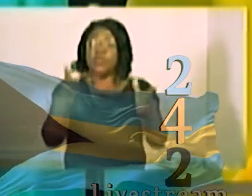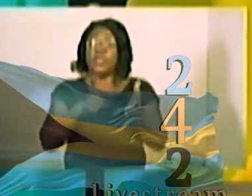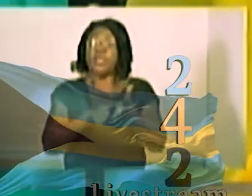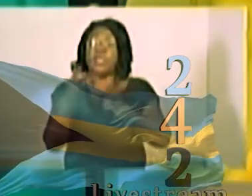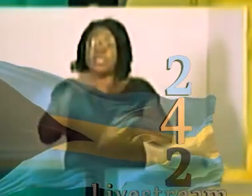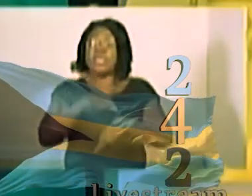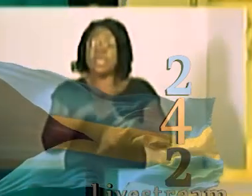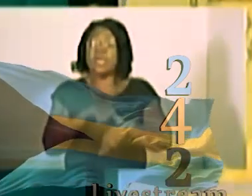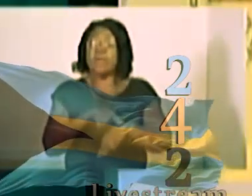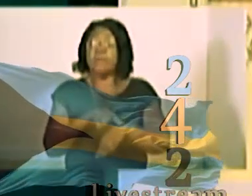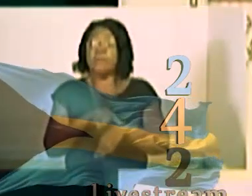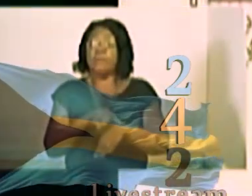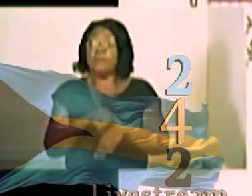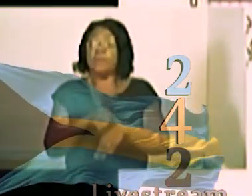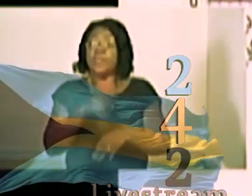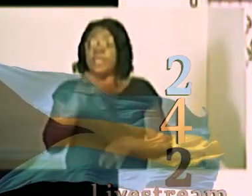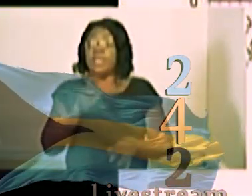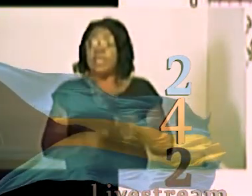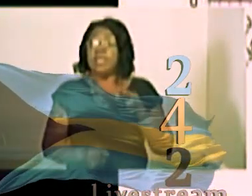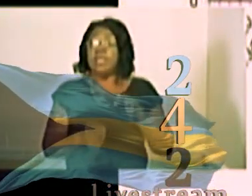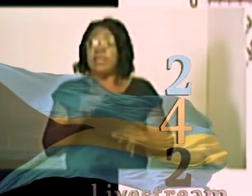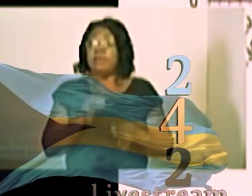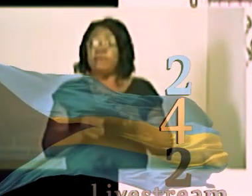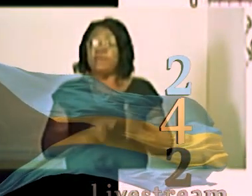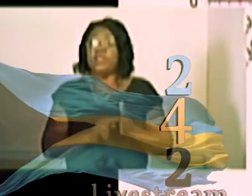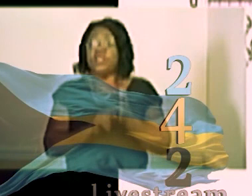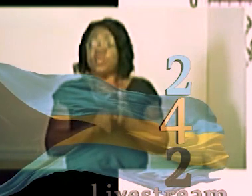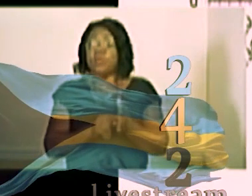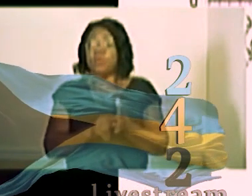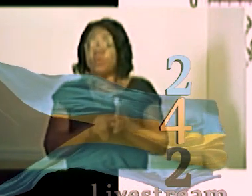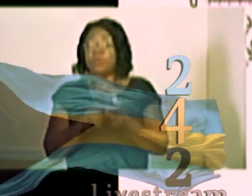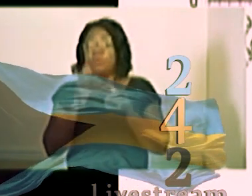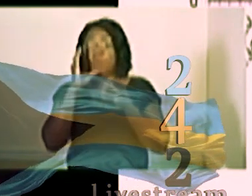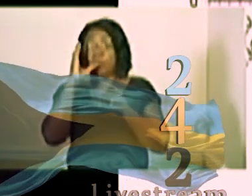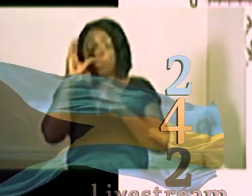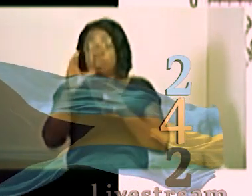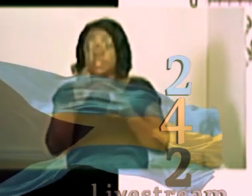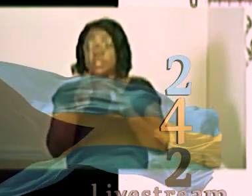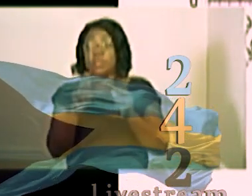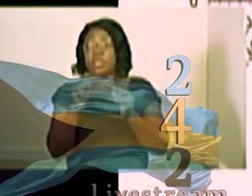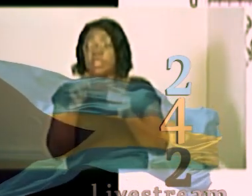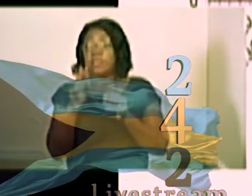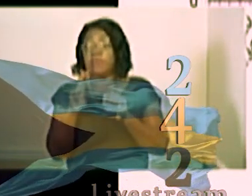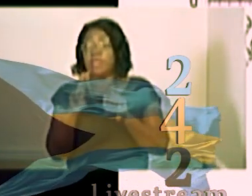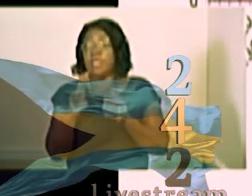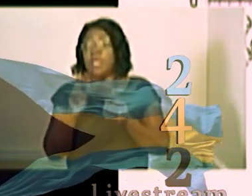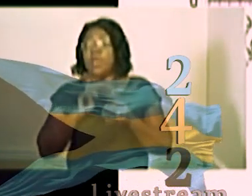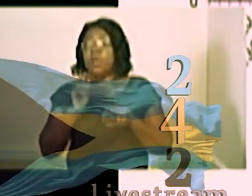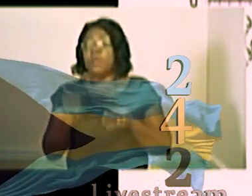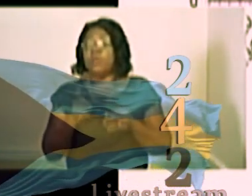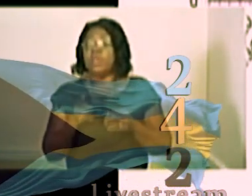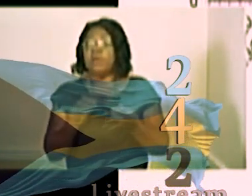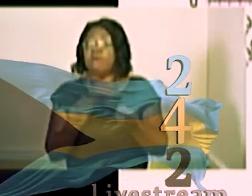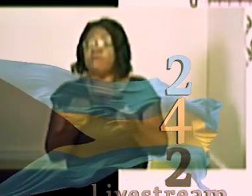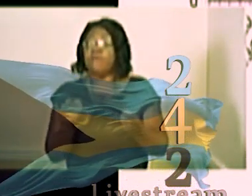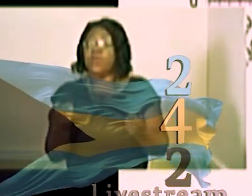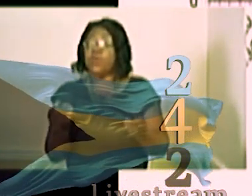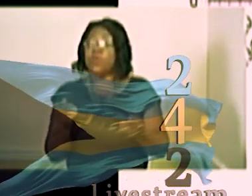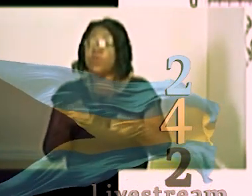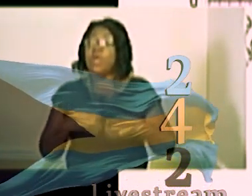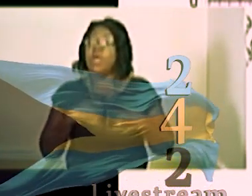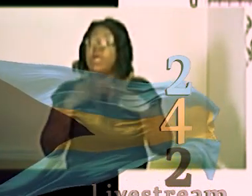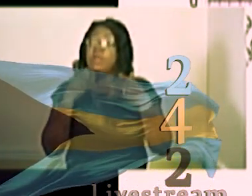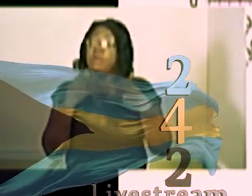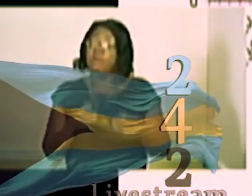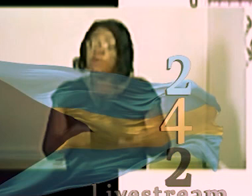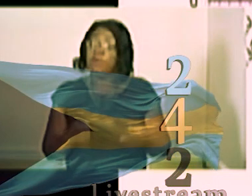period, if you show the first slide, we would have had few confirmed cases with periods